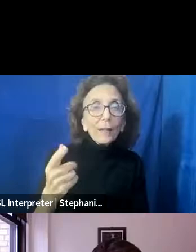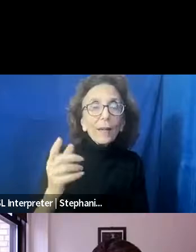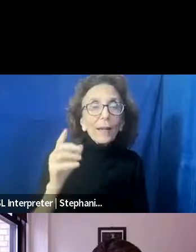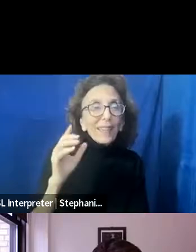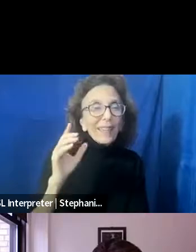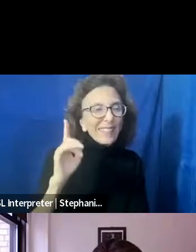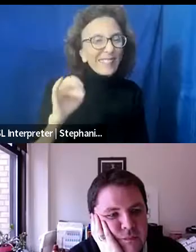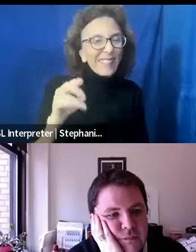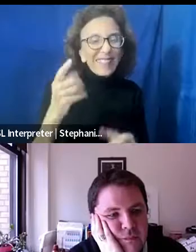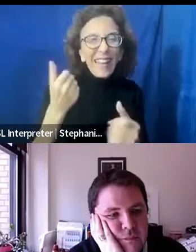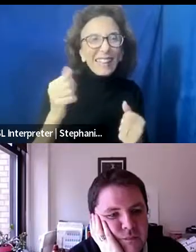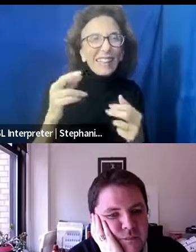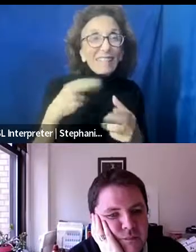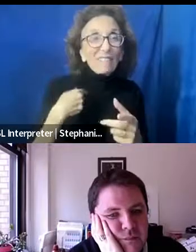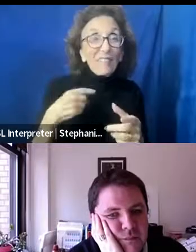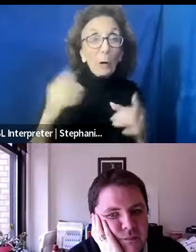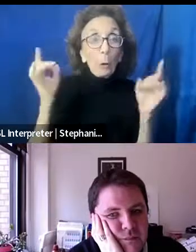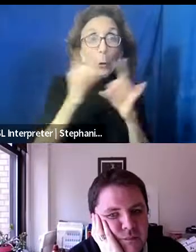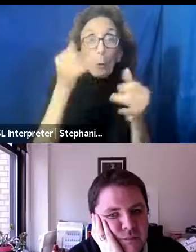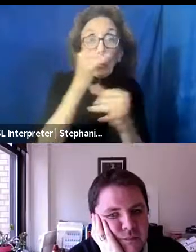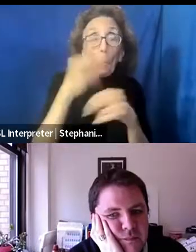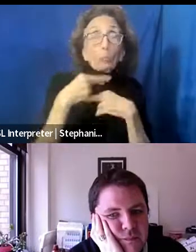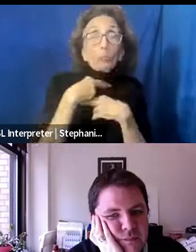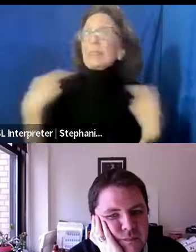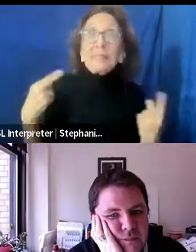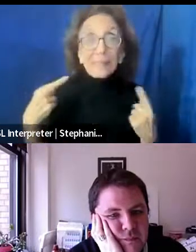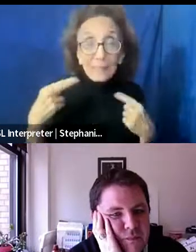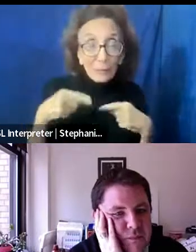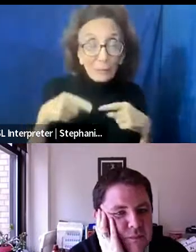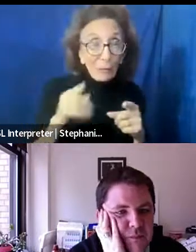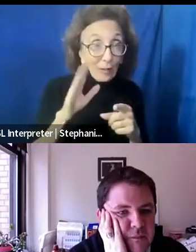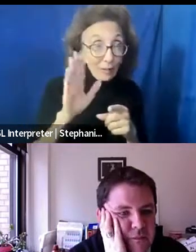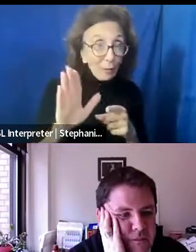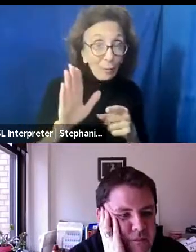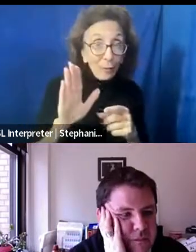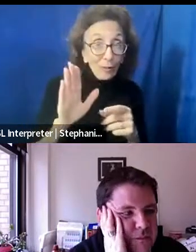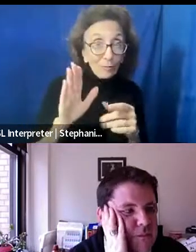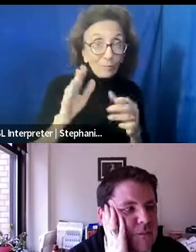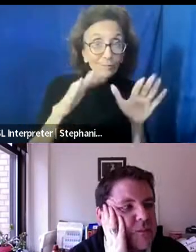risky. Yes. Oh, yes. Thank you for bringing that back up.